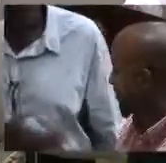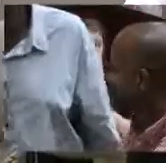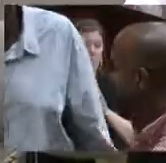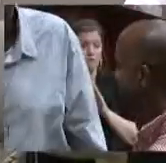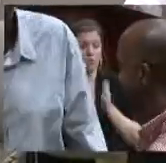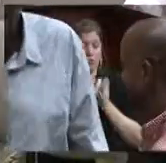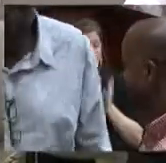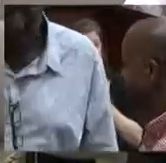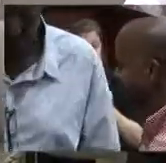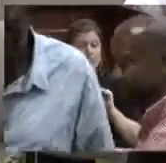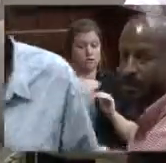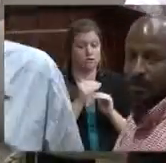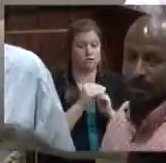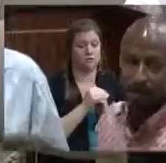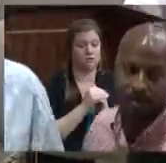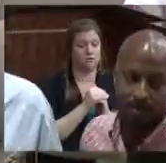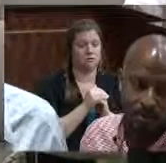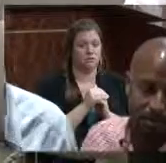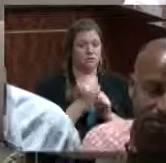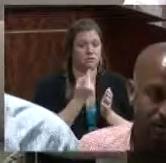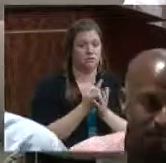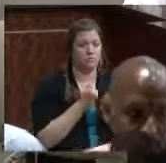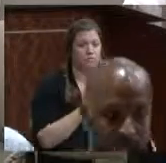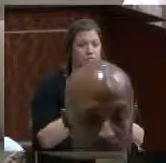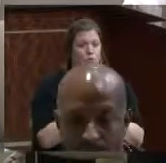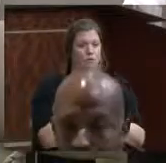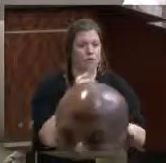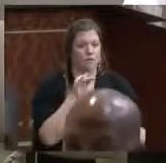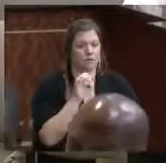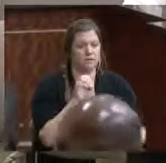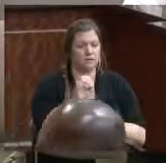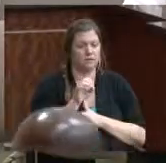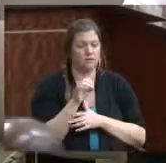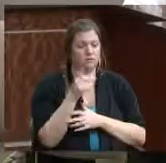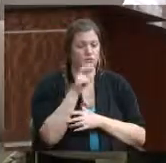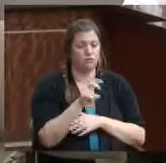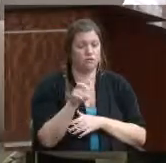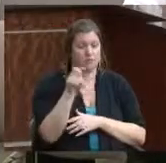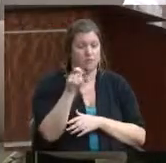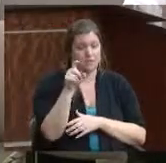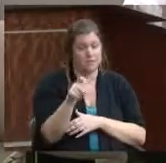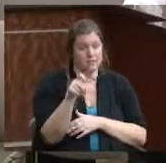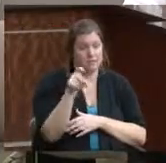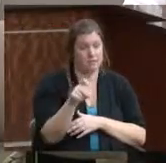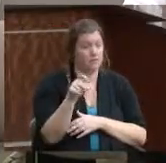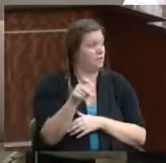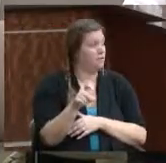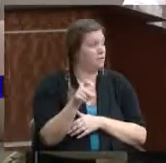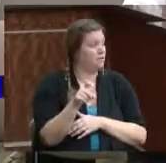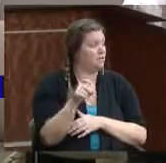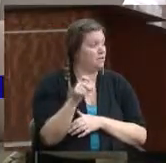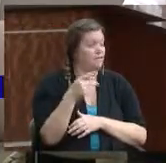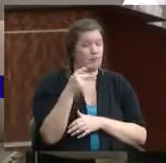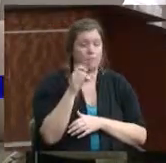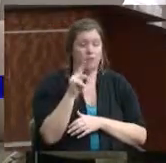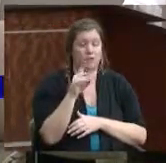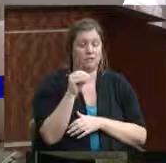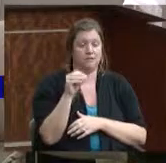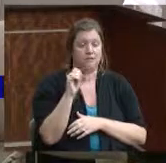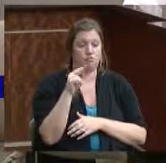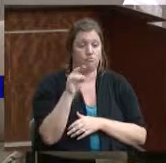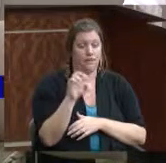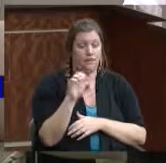budget. This is our closeout ordinance, which provides for transfers necessary in parks and recreation,